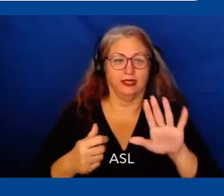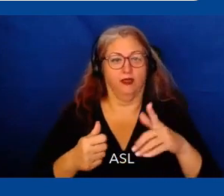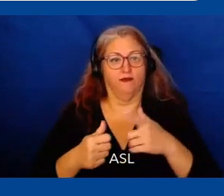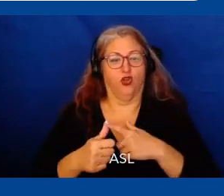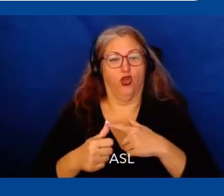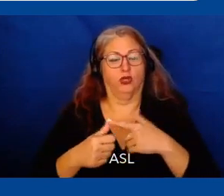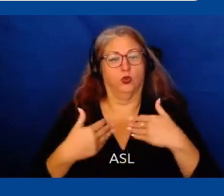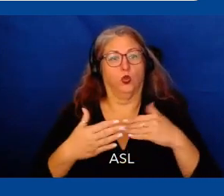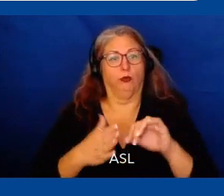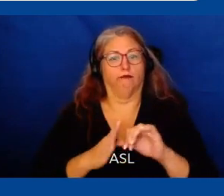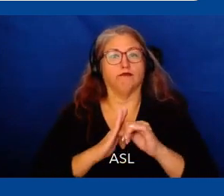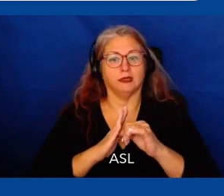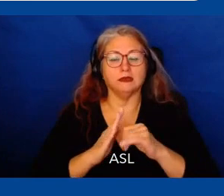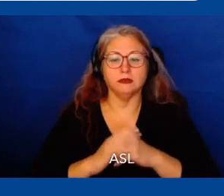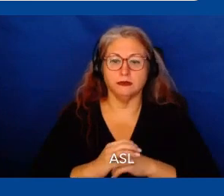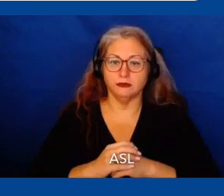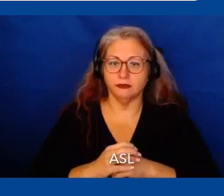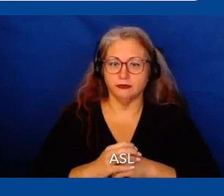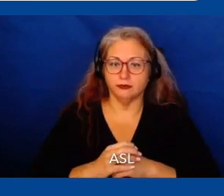impression.